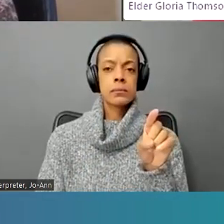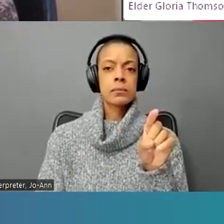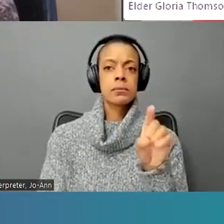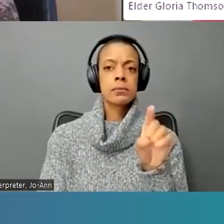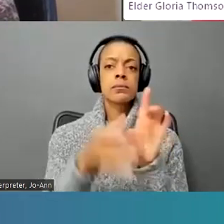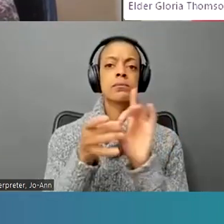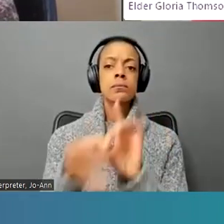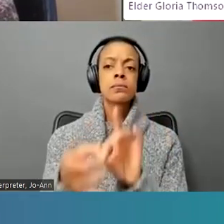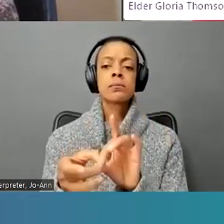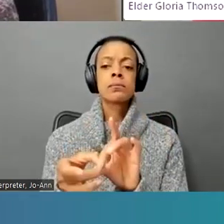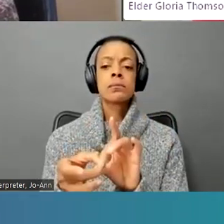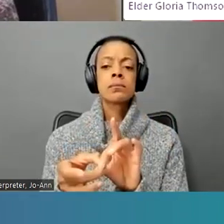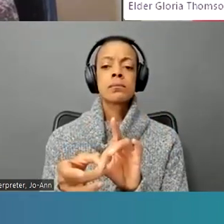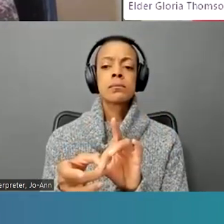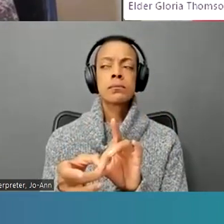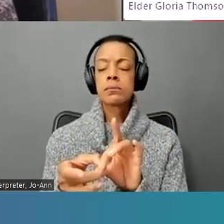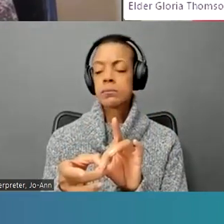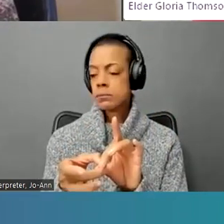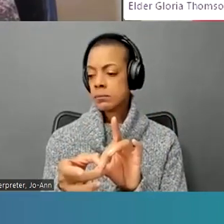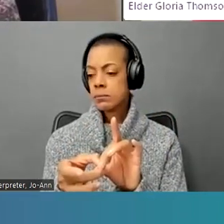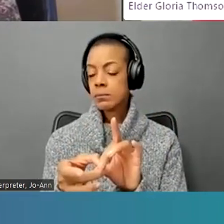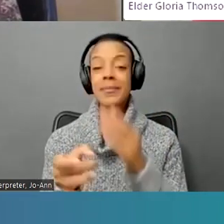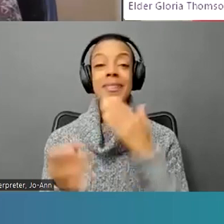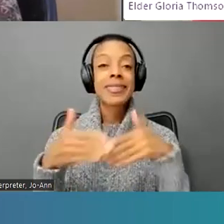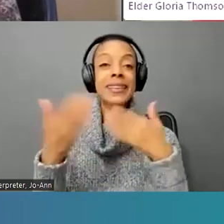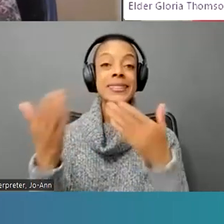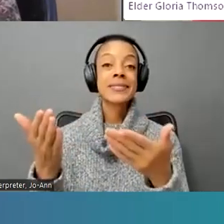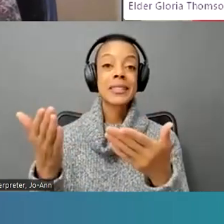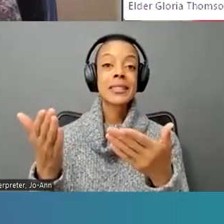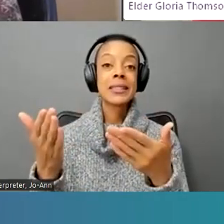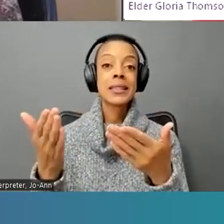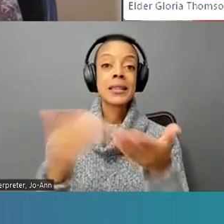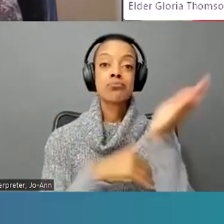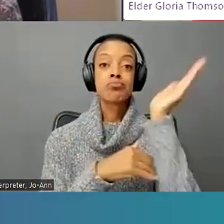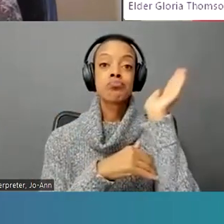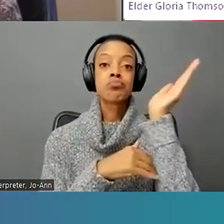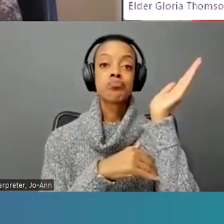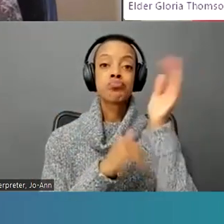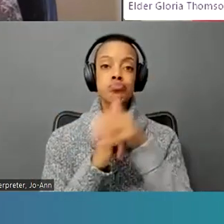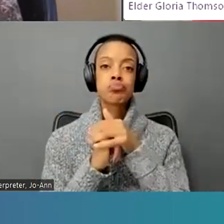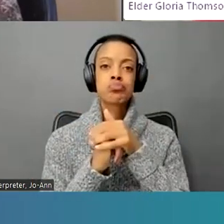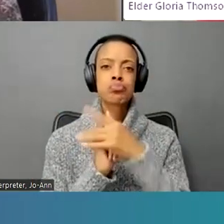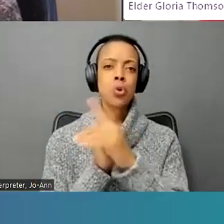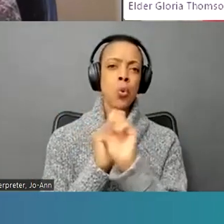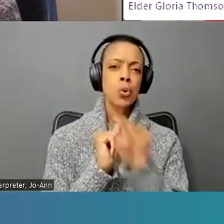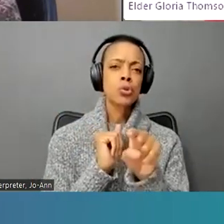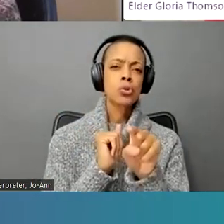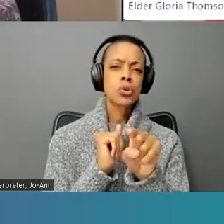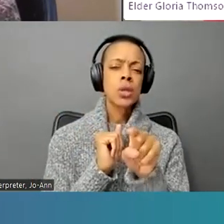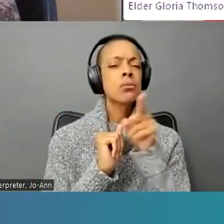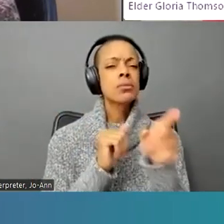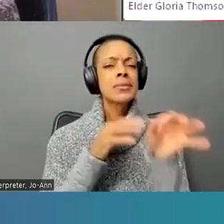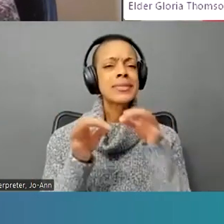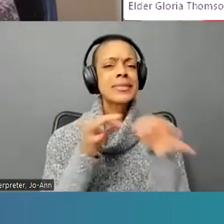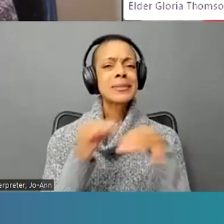to the Thanksgiving address, and I thought that was interesting. They wanted to know was, can you explain the